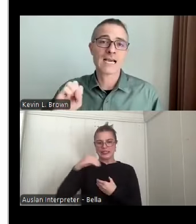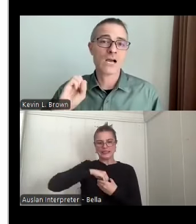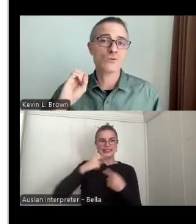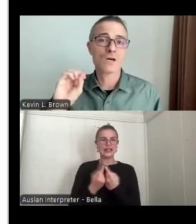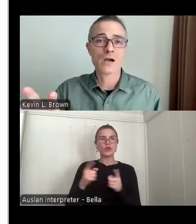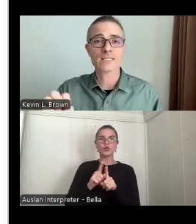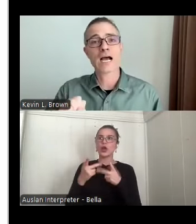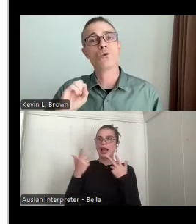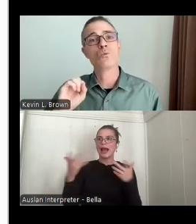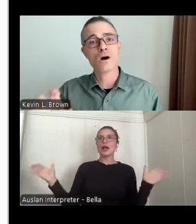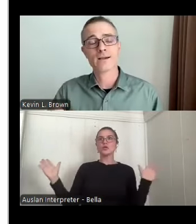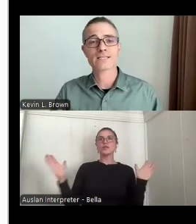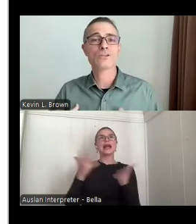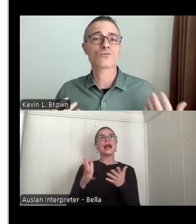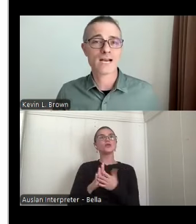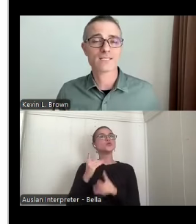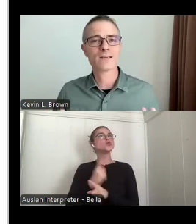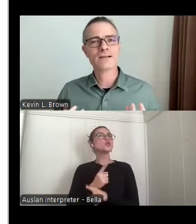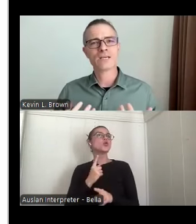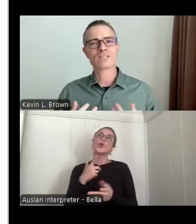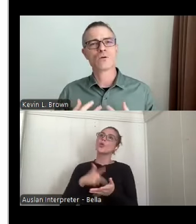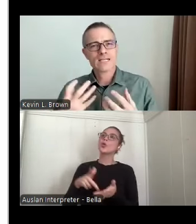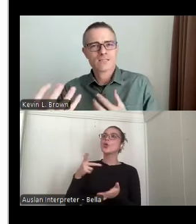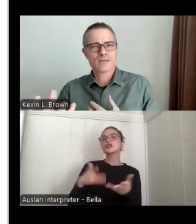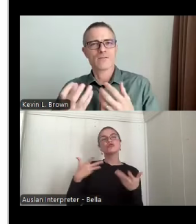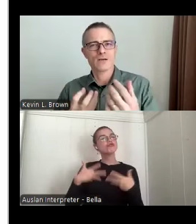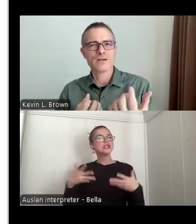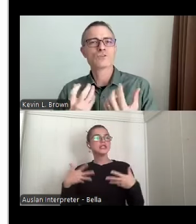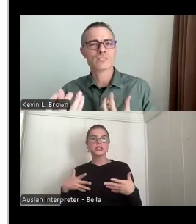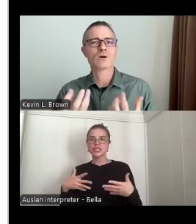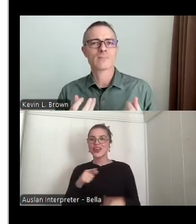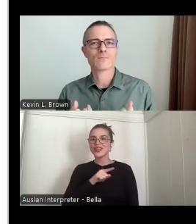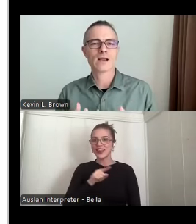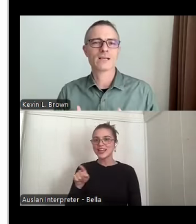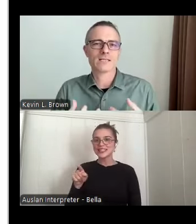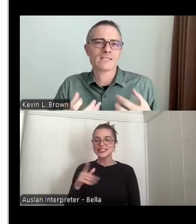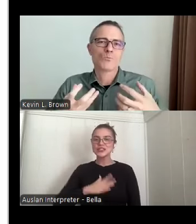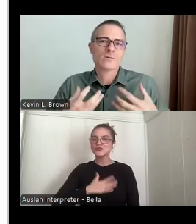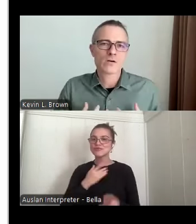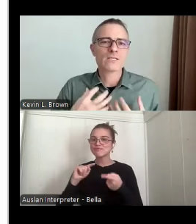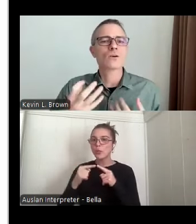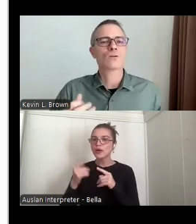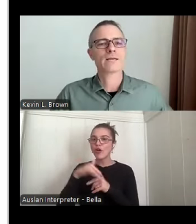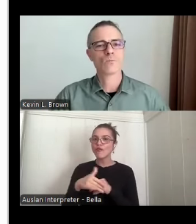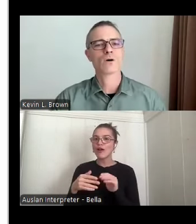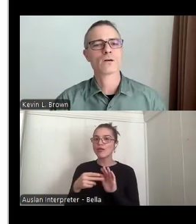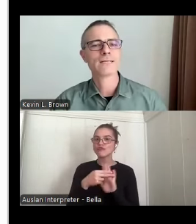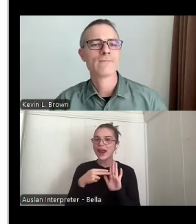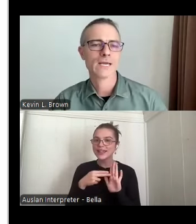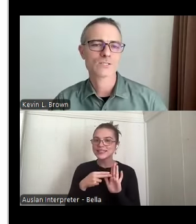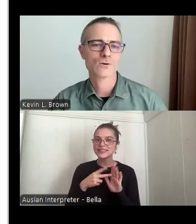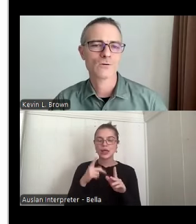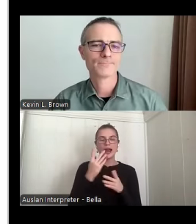stuff. It's how you talk. It's how you walk. It's how you dress. And so that's the interesting part about a brand is it's one part internal and one